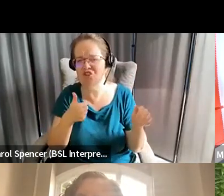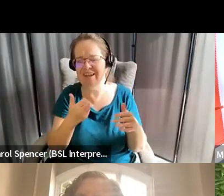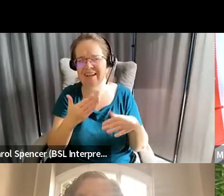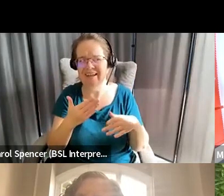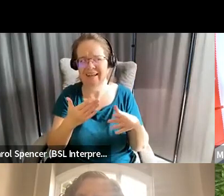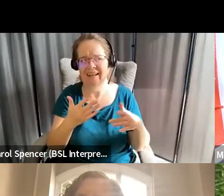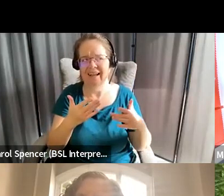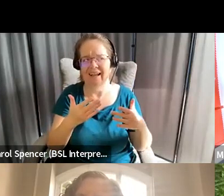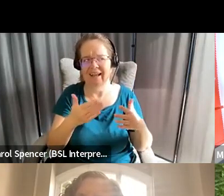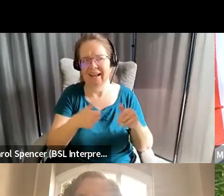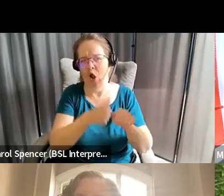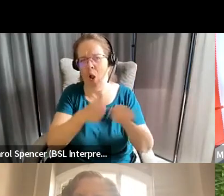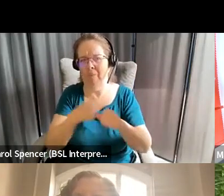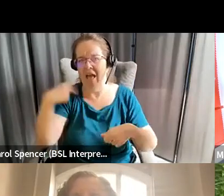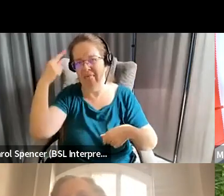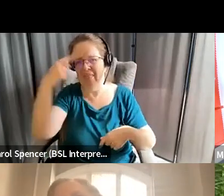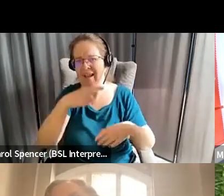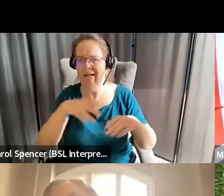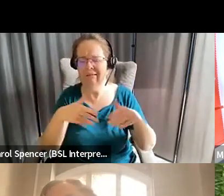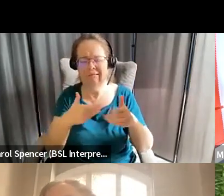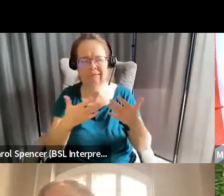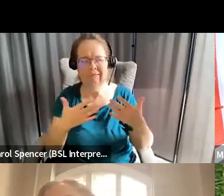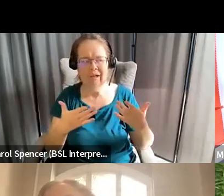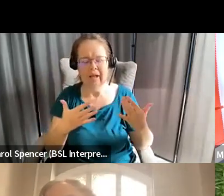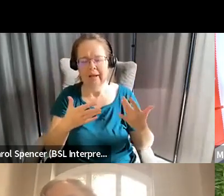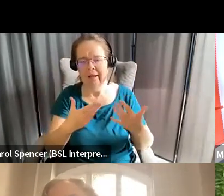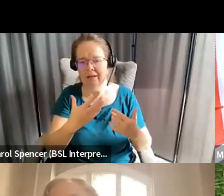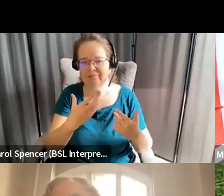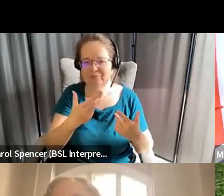now, like many energy companies, I guess, in the UK. But